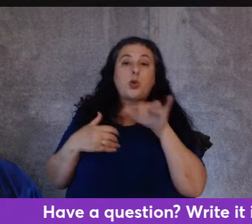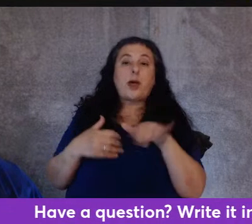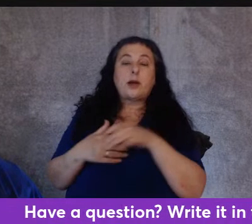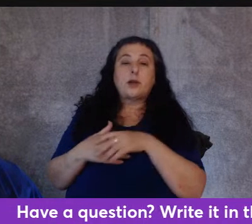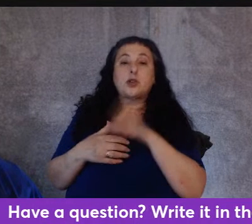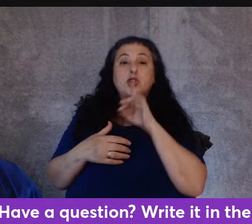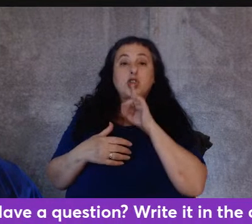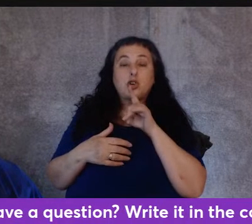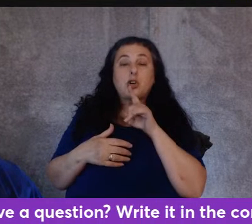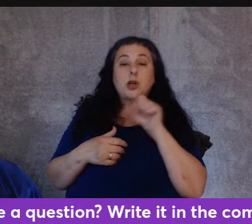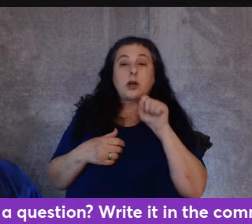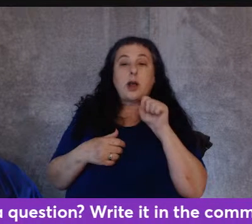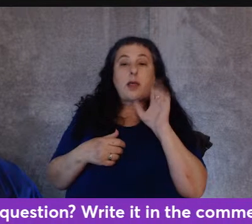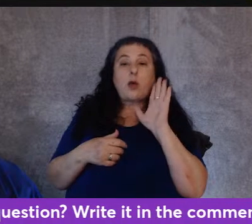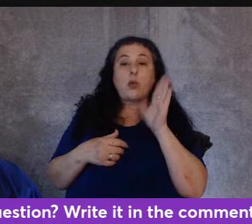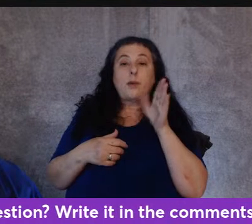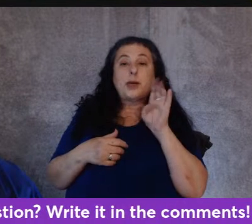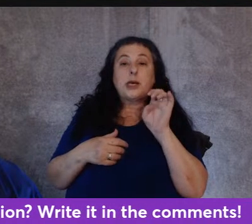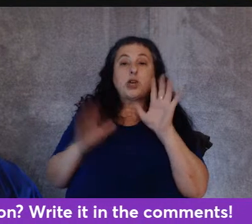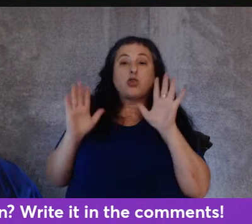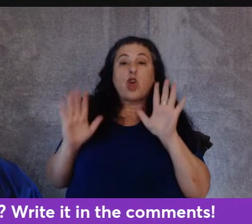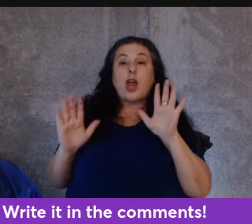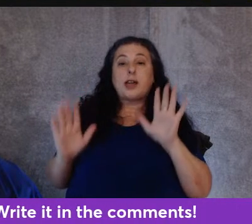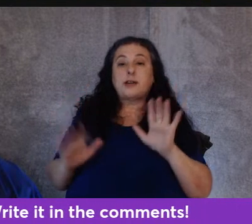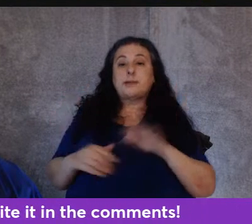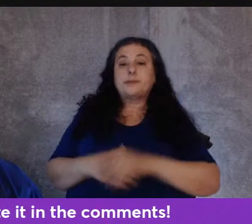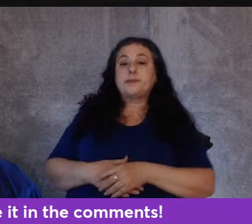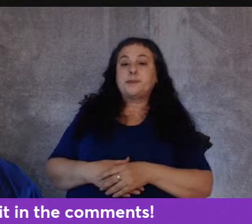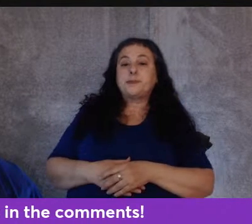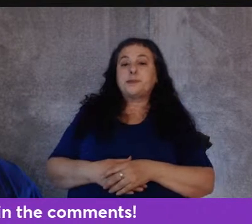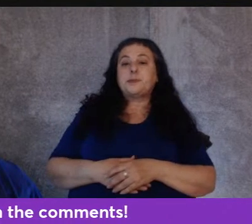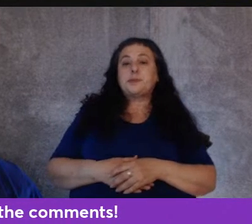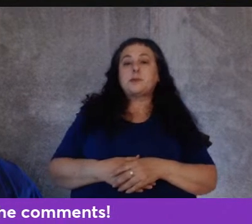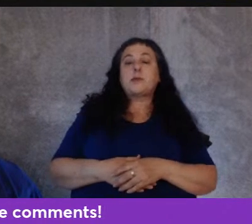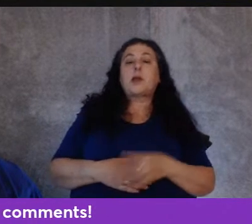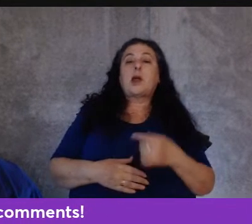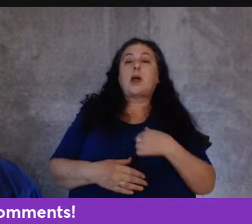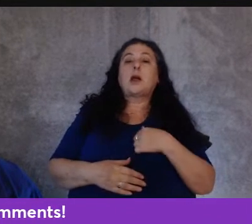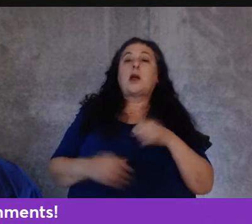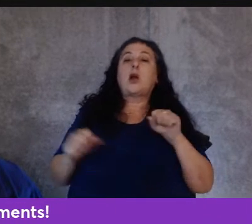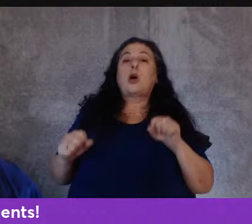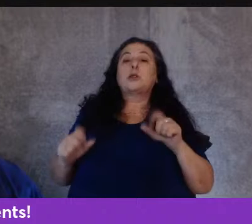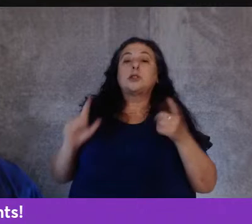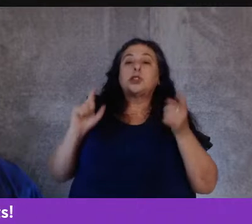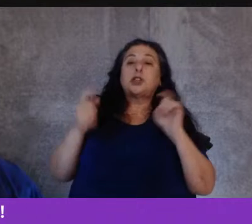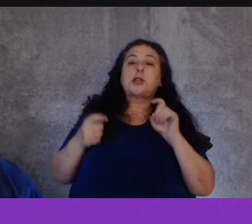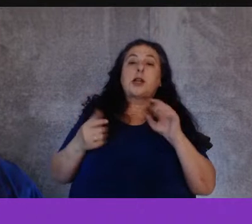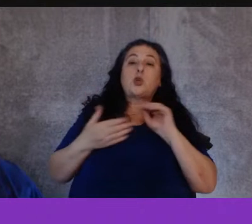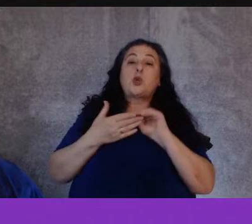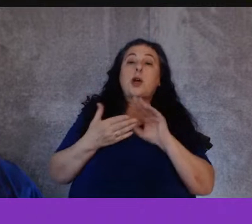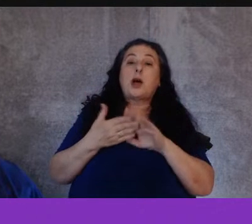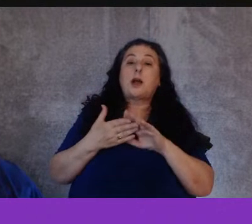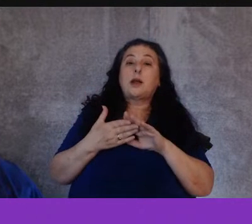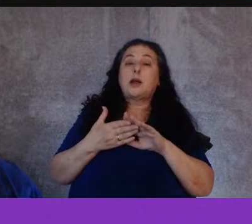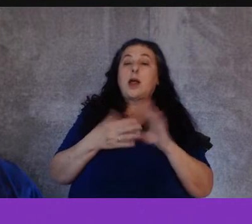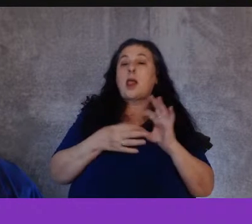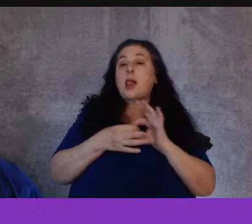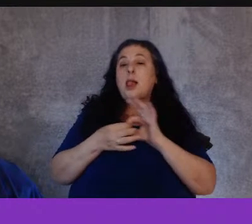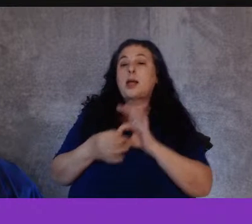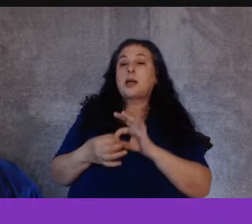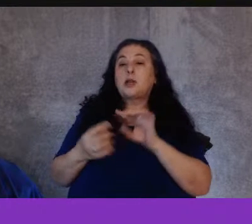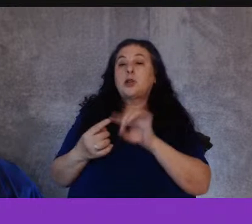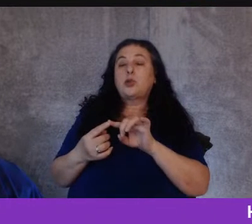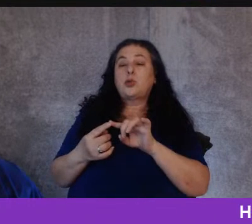Sure. Yeah. That would be great. And I can also turn that into a document and then link it